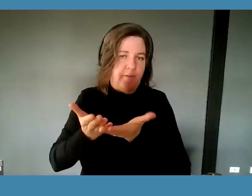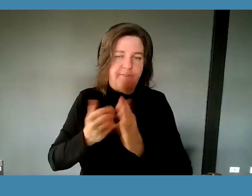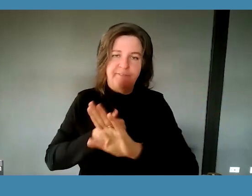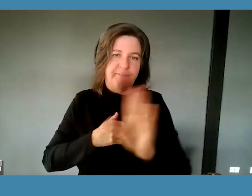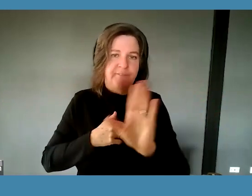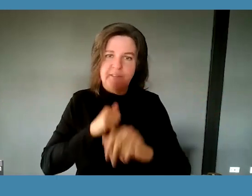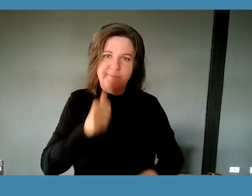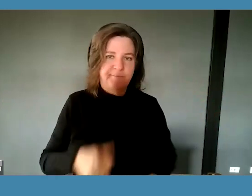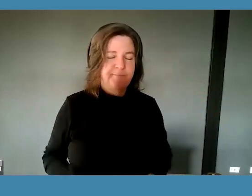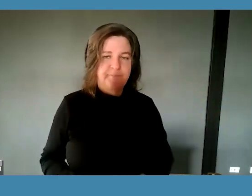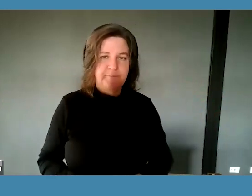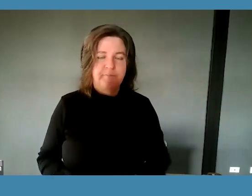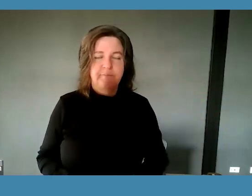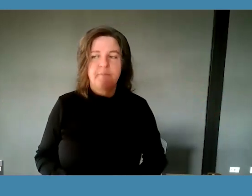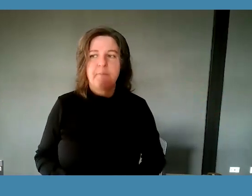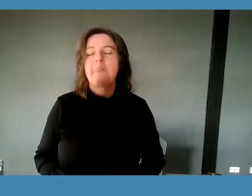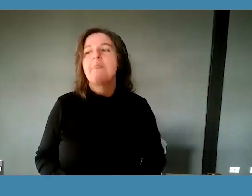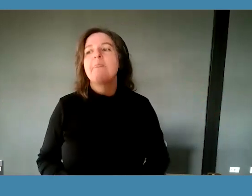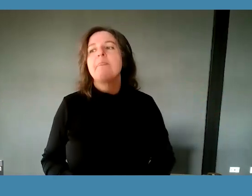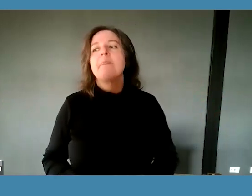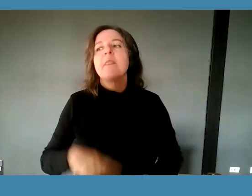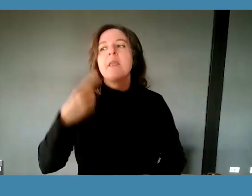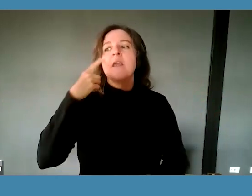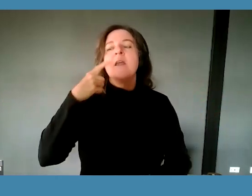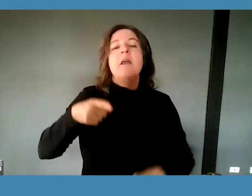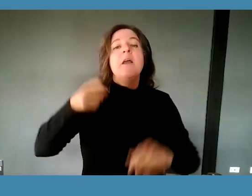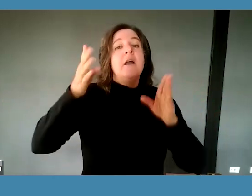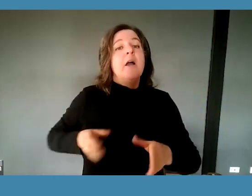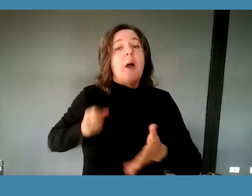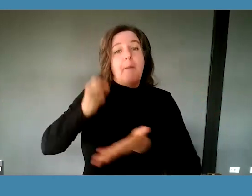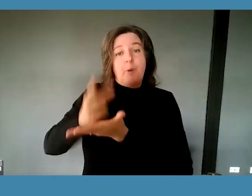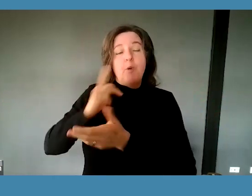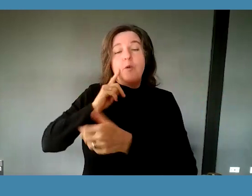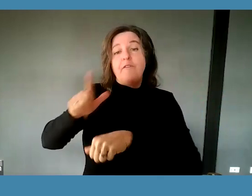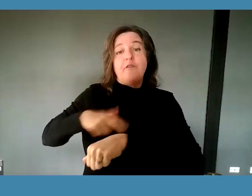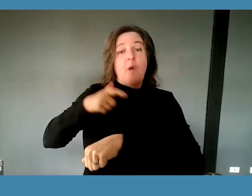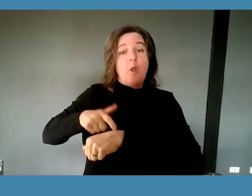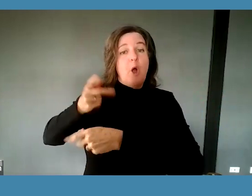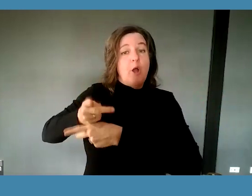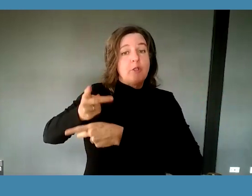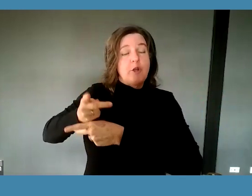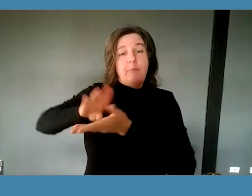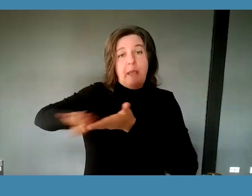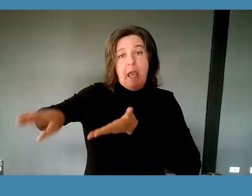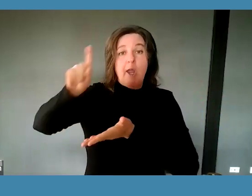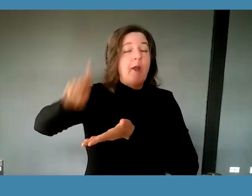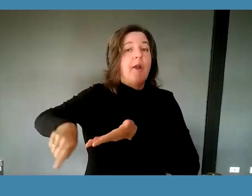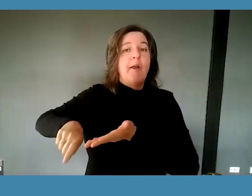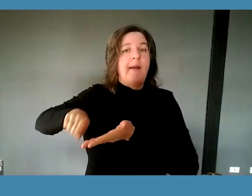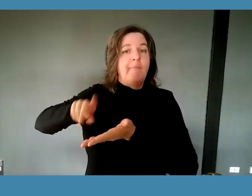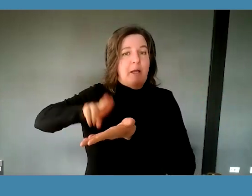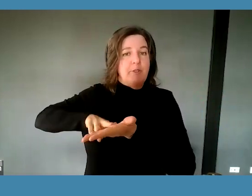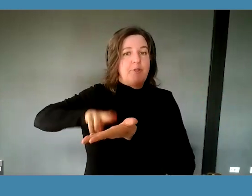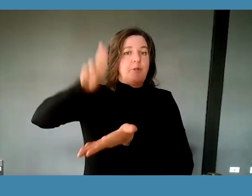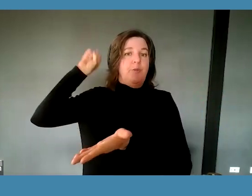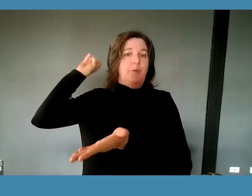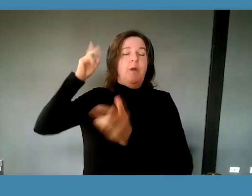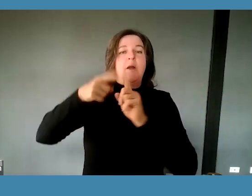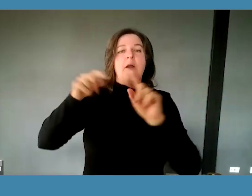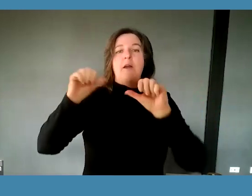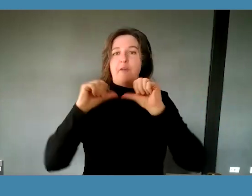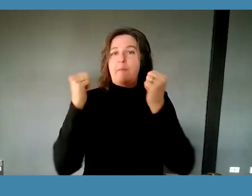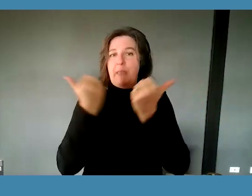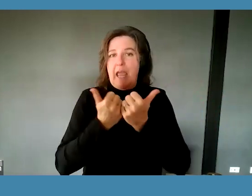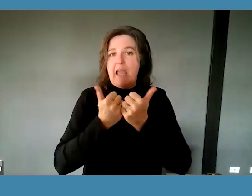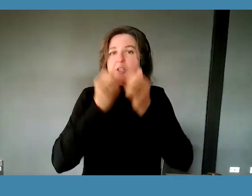Do individuals approved to long-term care waiver have to disenroll from the Agency for Persons with Disabilities wait list,